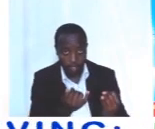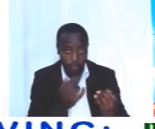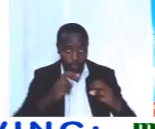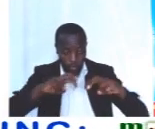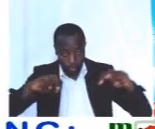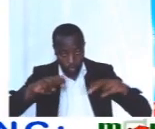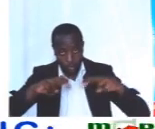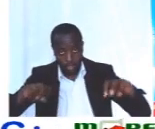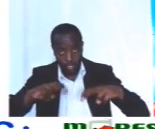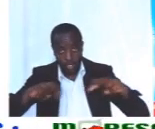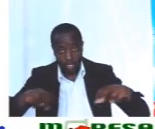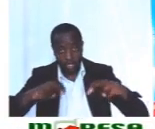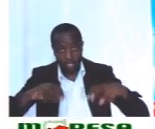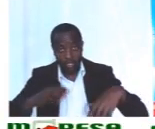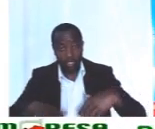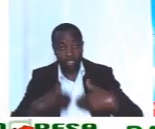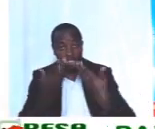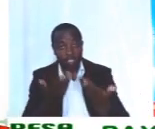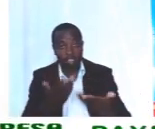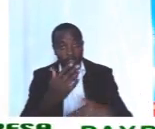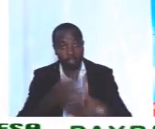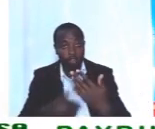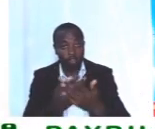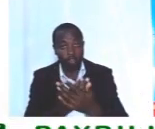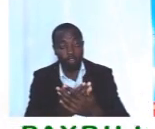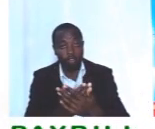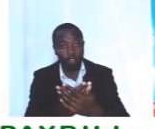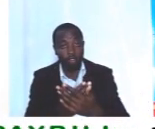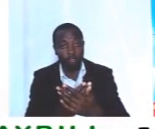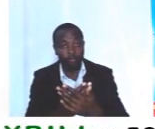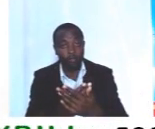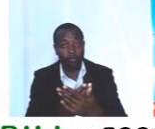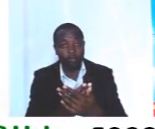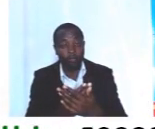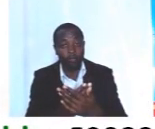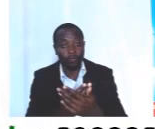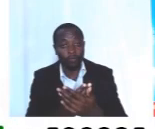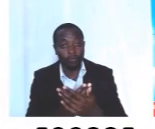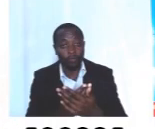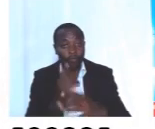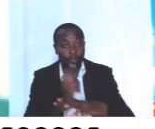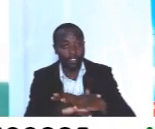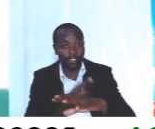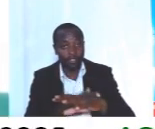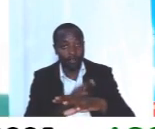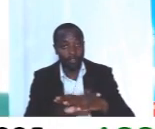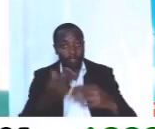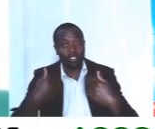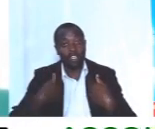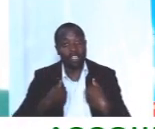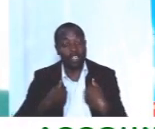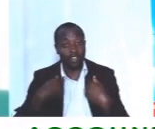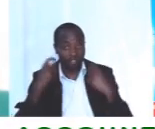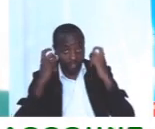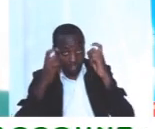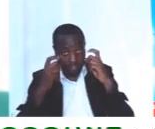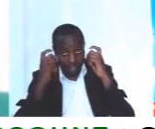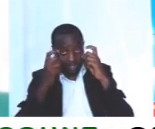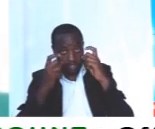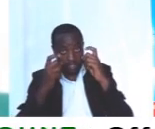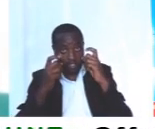and lay bare our inmost motives. Sometimes we may commit sins and we